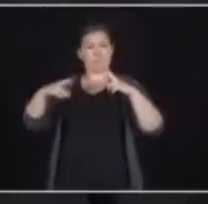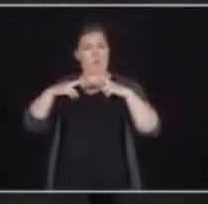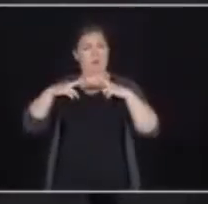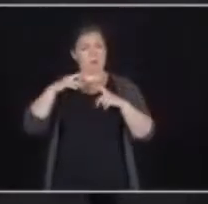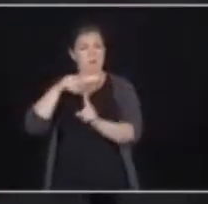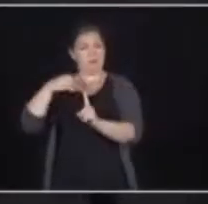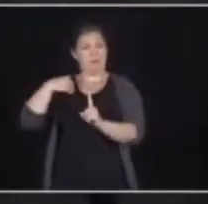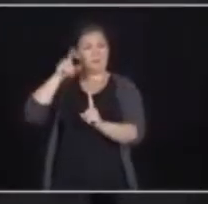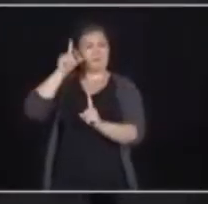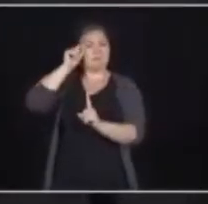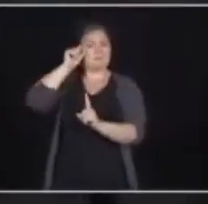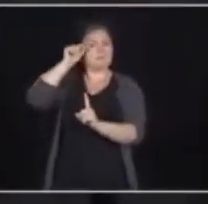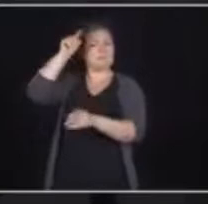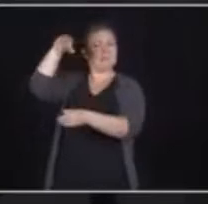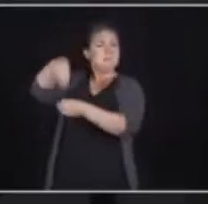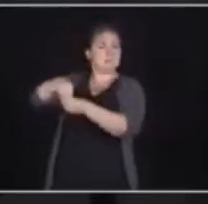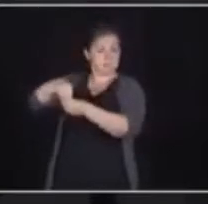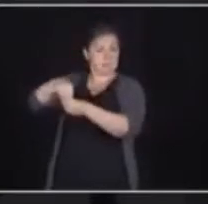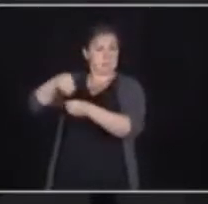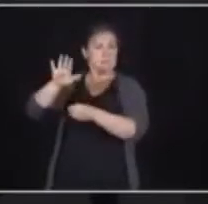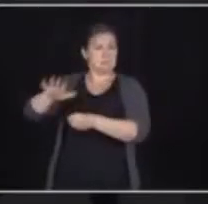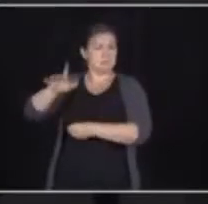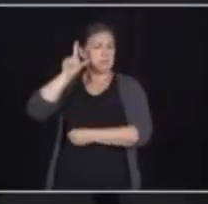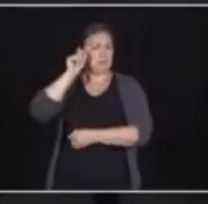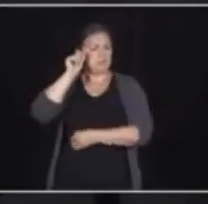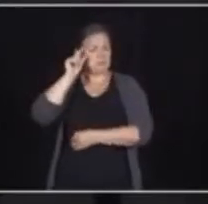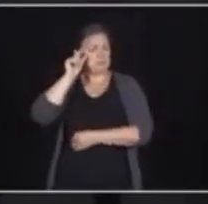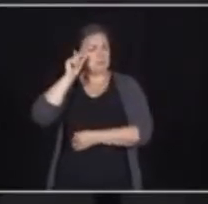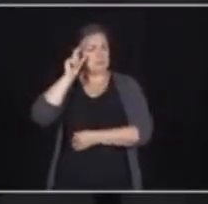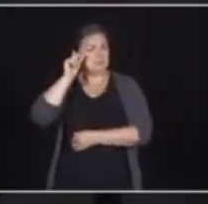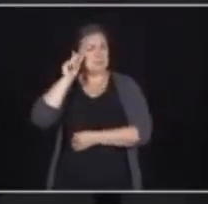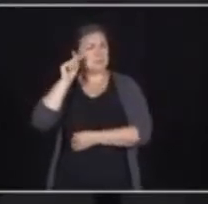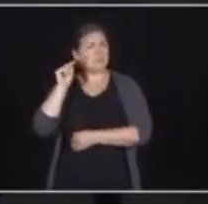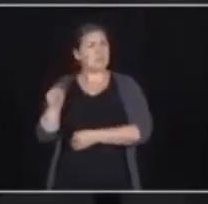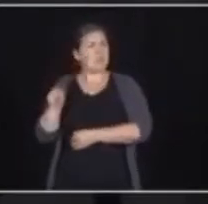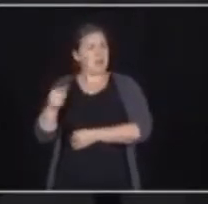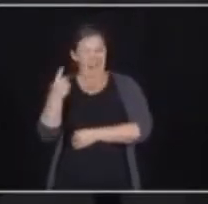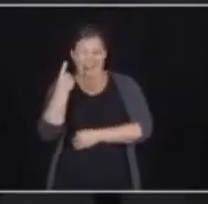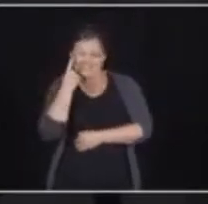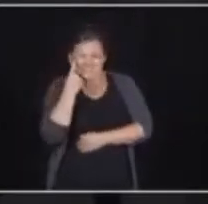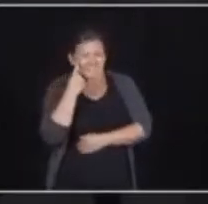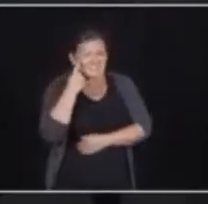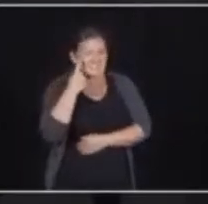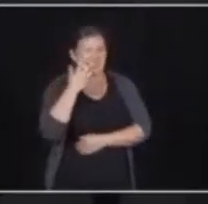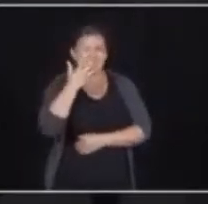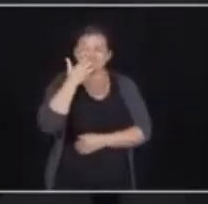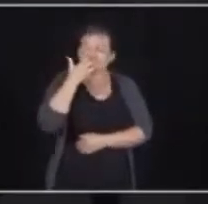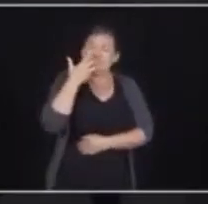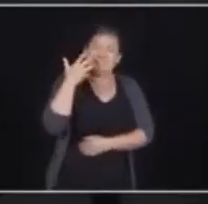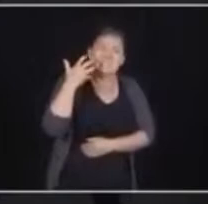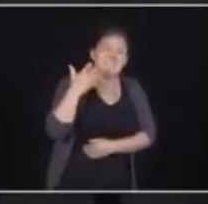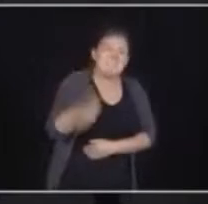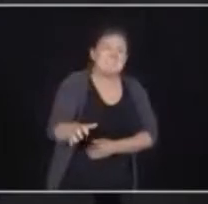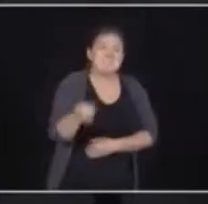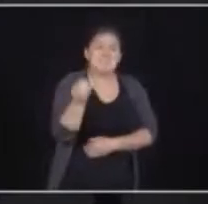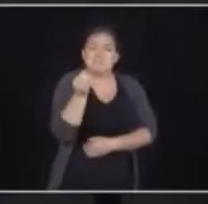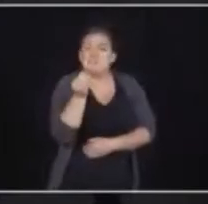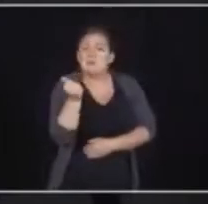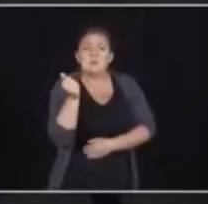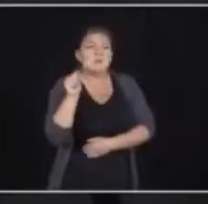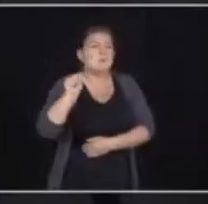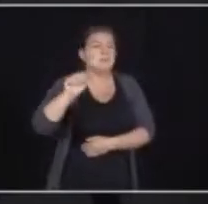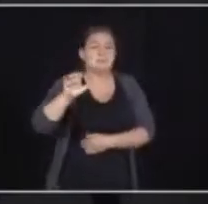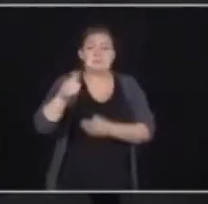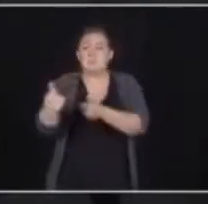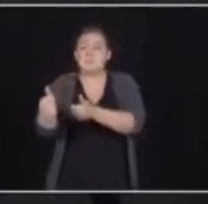retirement residence, that went right through the recent heat wave with very few rooms air conditioned. And finally they came in